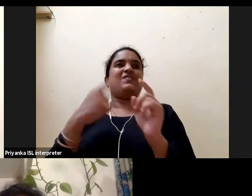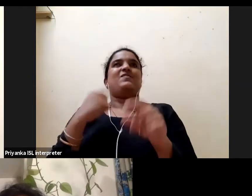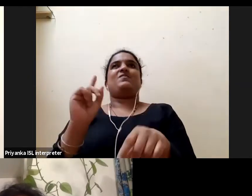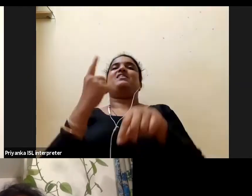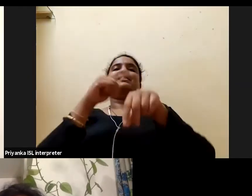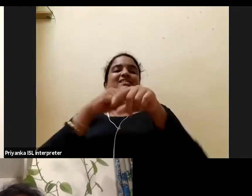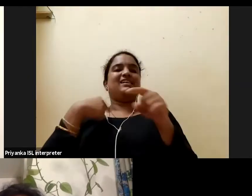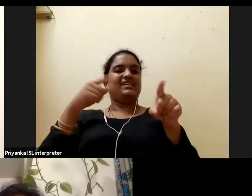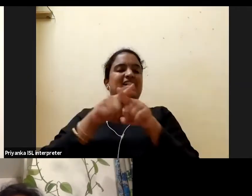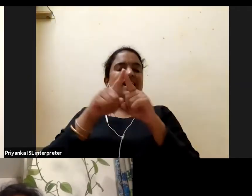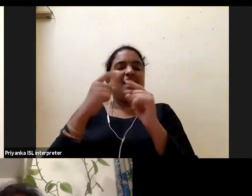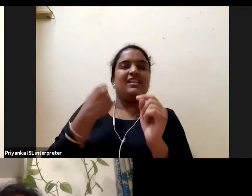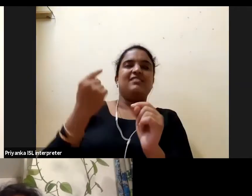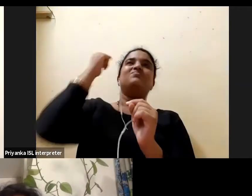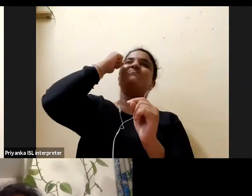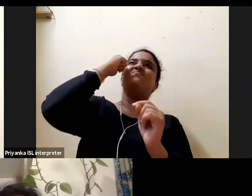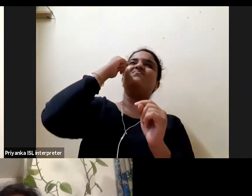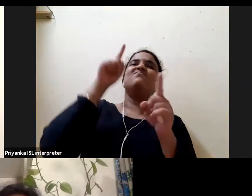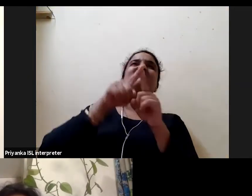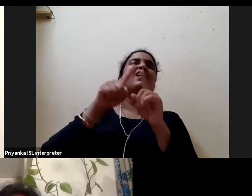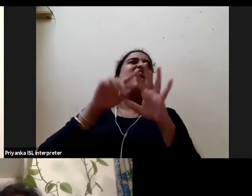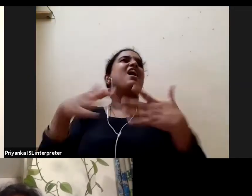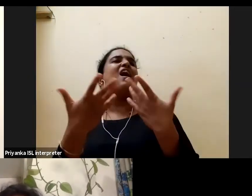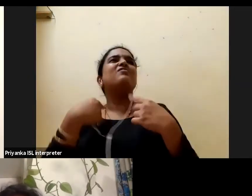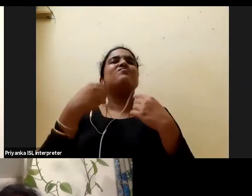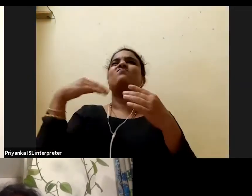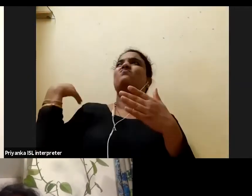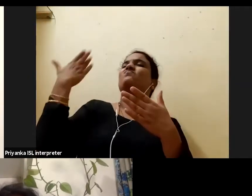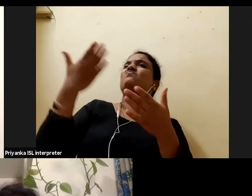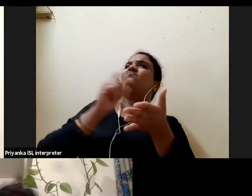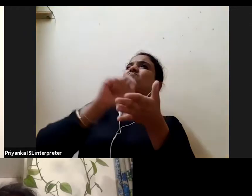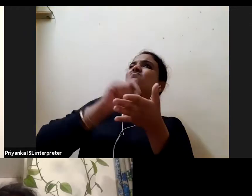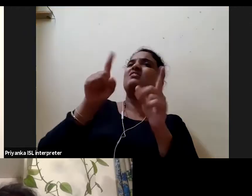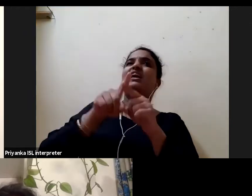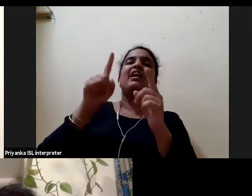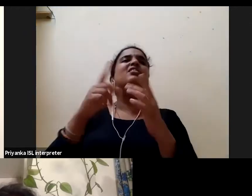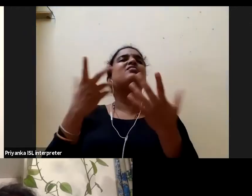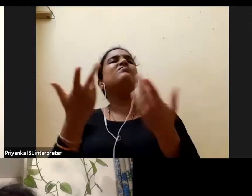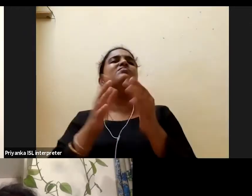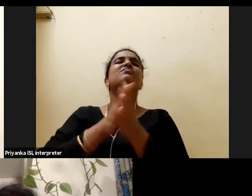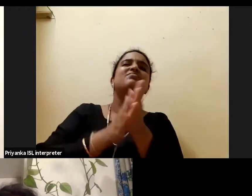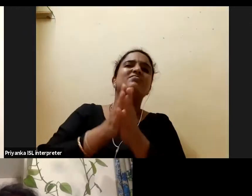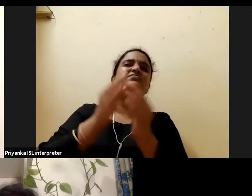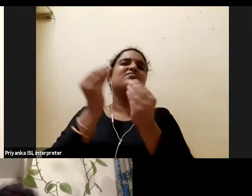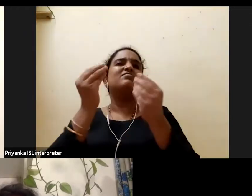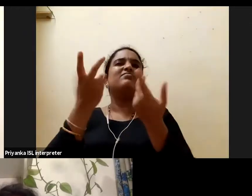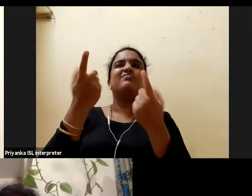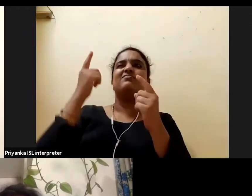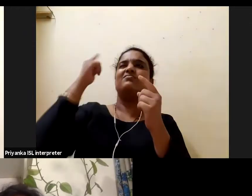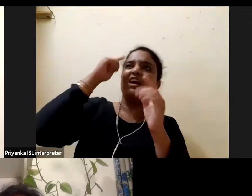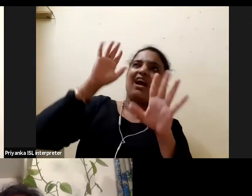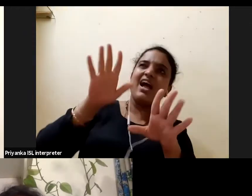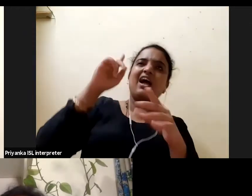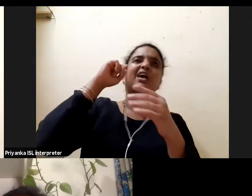to think about all the things that I've been doing, some intentionally and some subconsciously, and